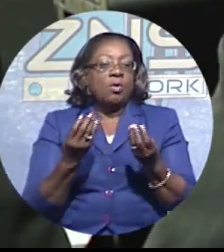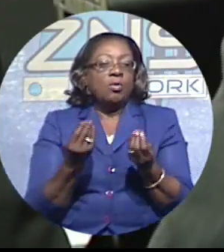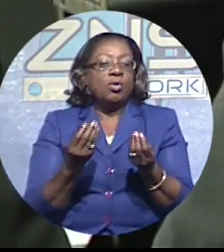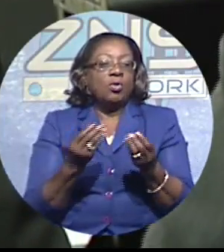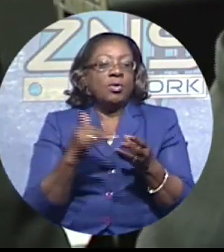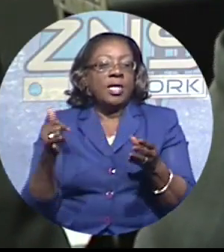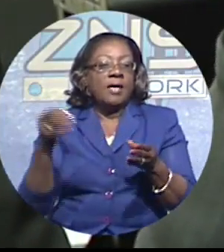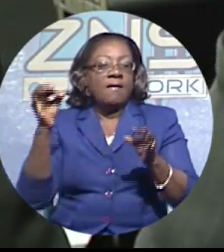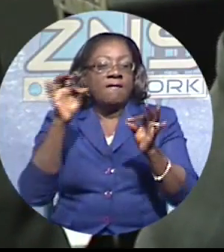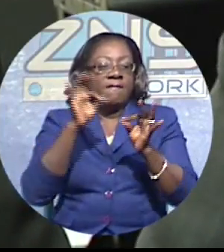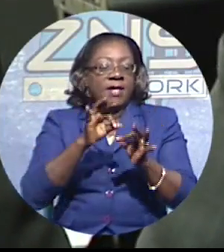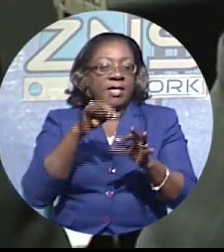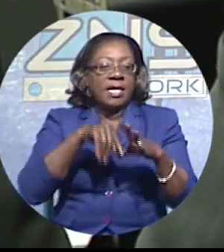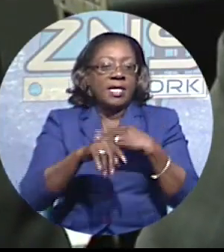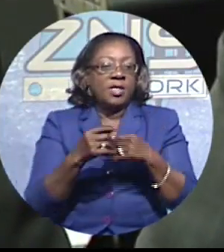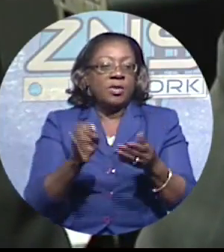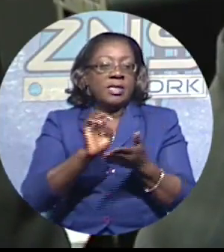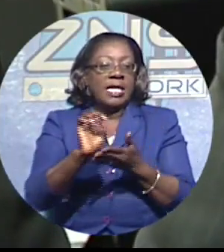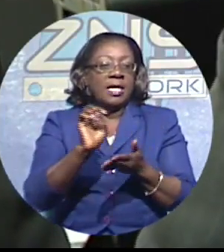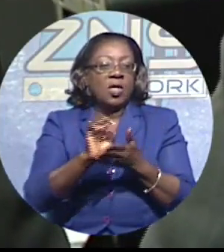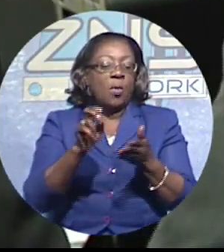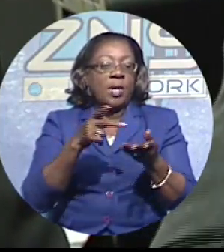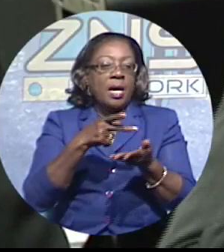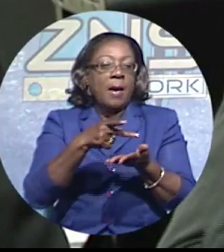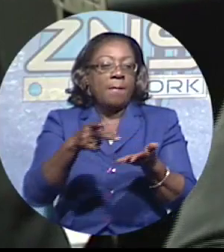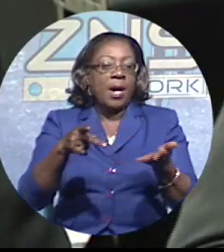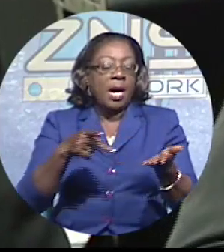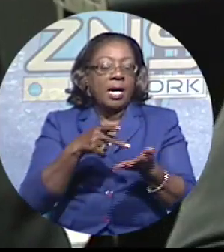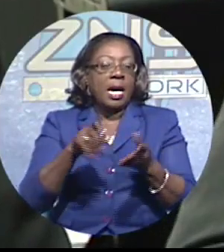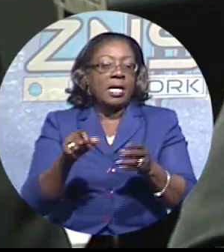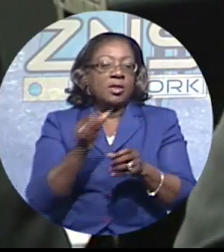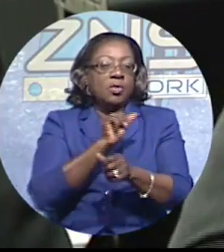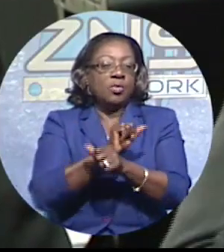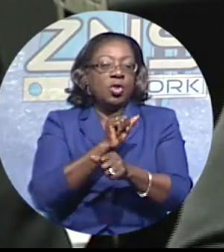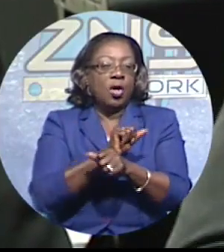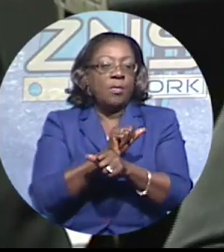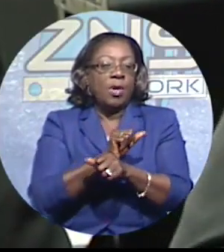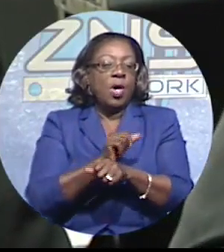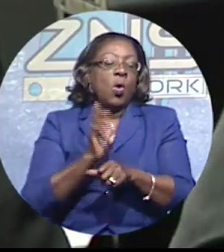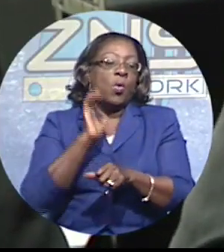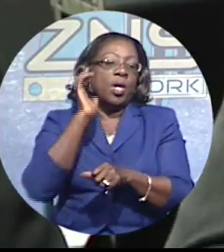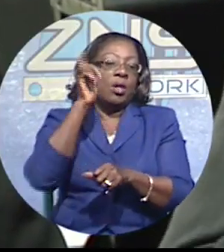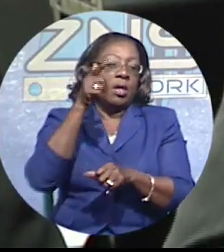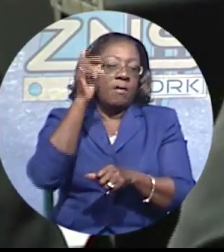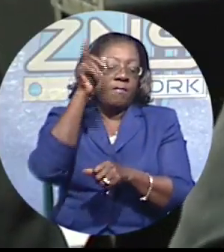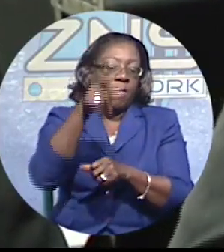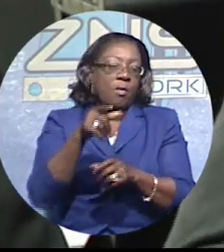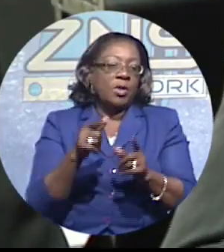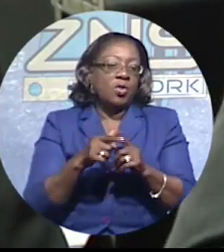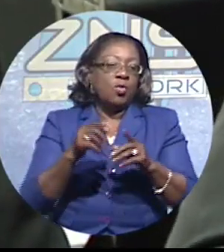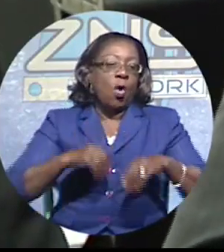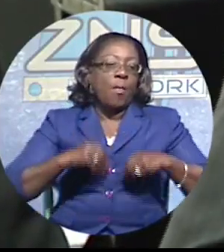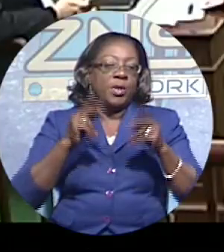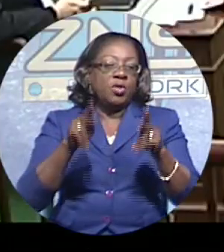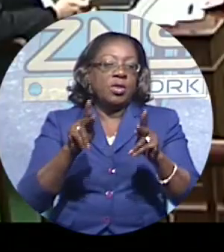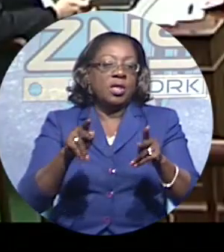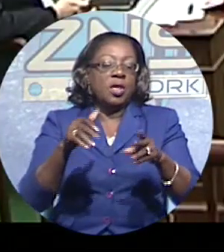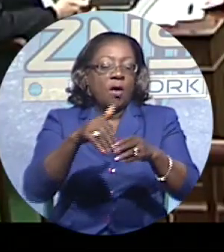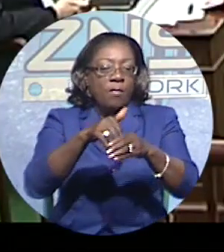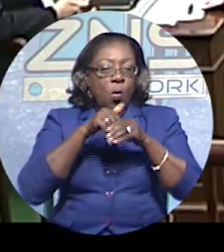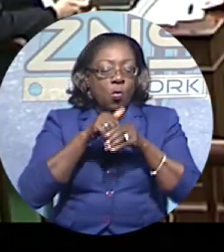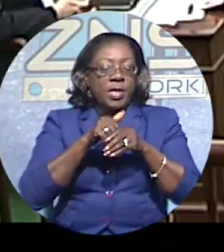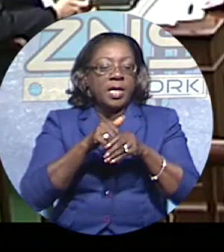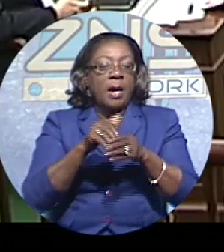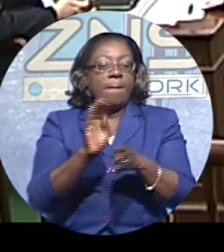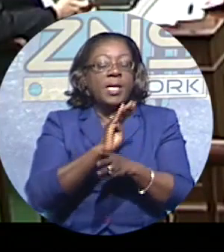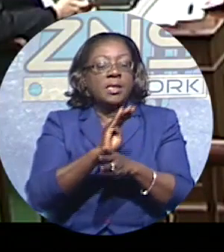how do they fit in this economic pie as opposed to just jobs. We are looking forward to opportunities and ownership.